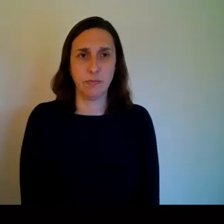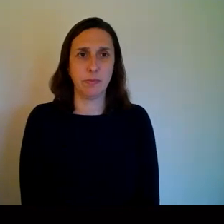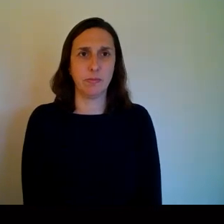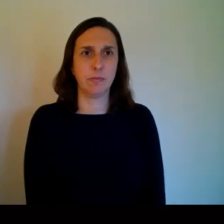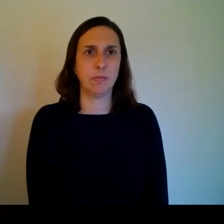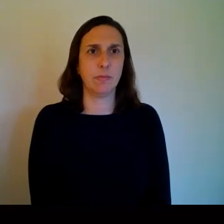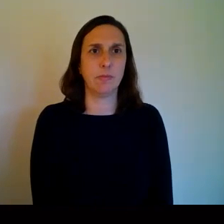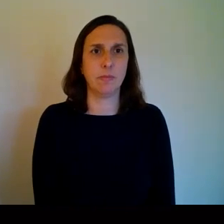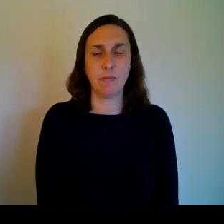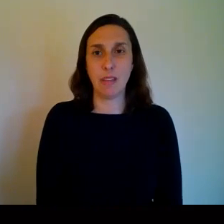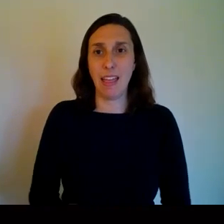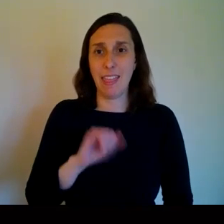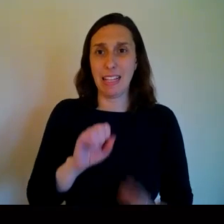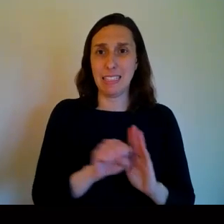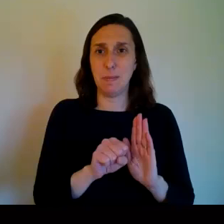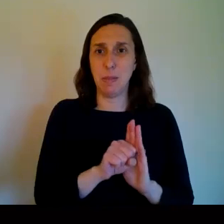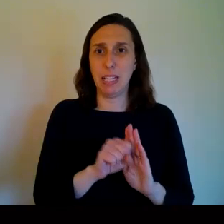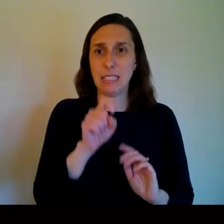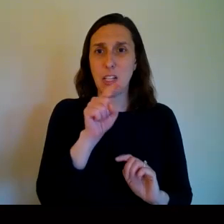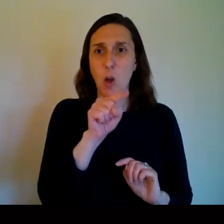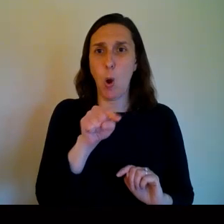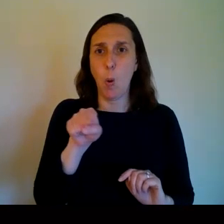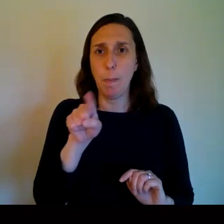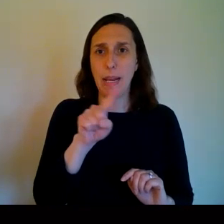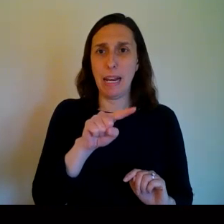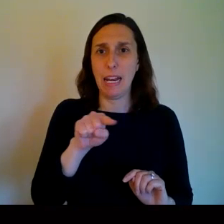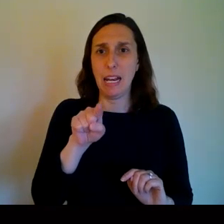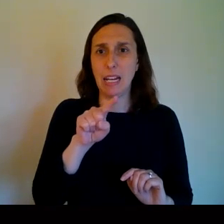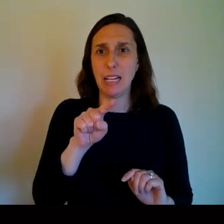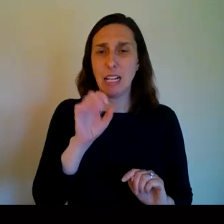And it gets an open symbol. It's not a multiplication, it's like a big open dot.